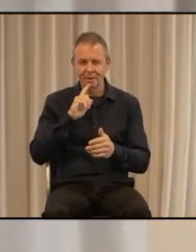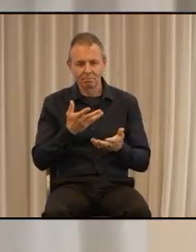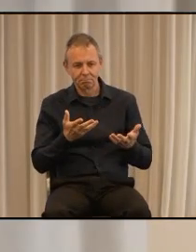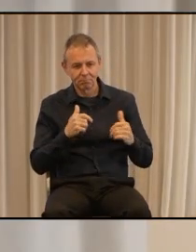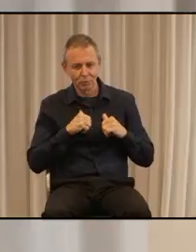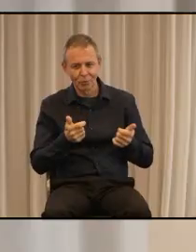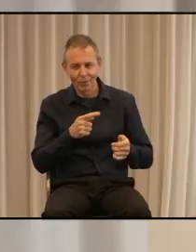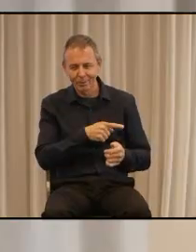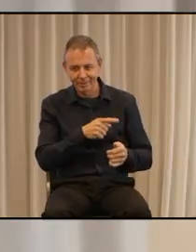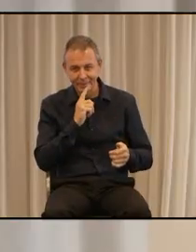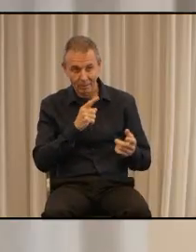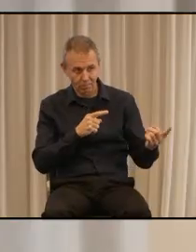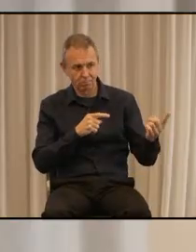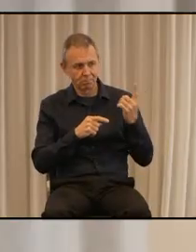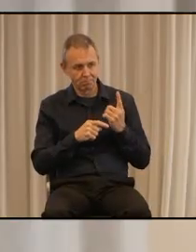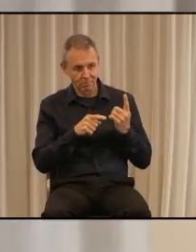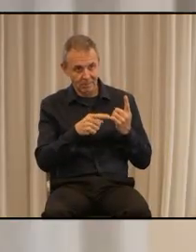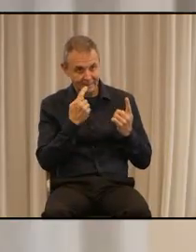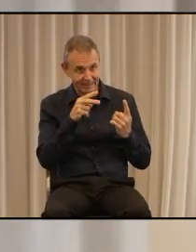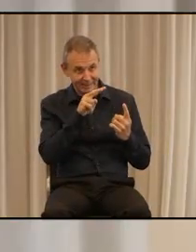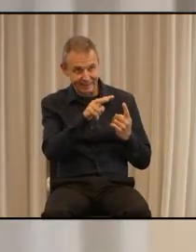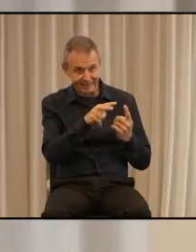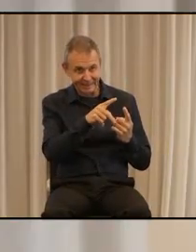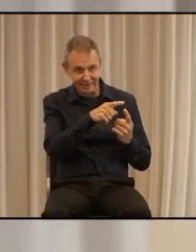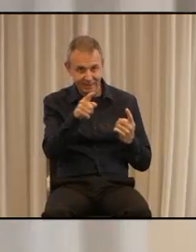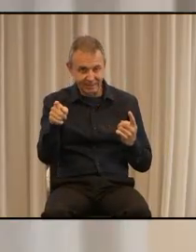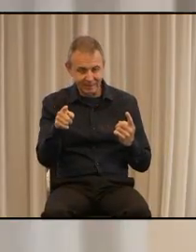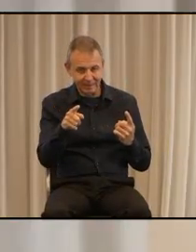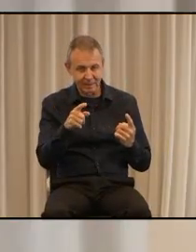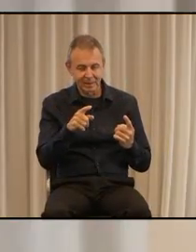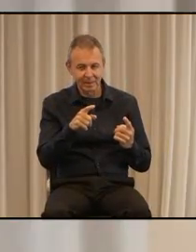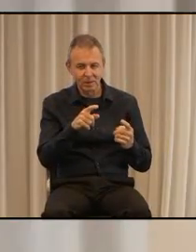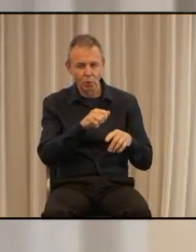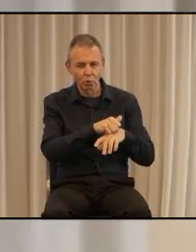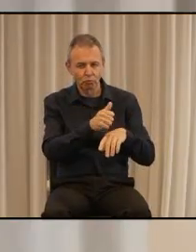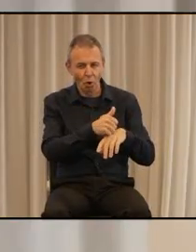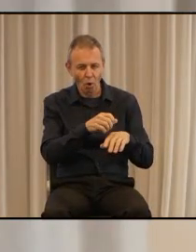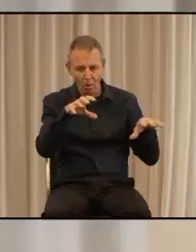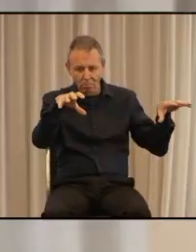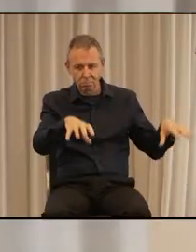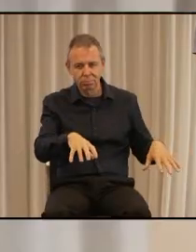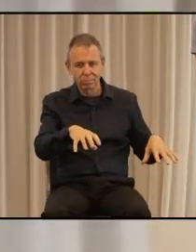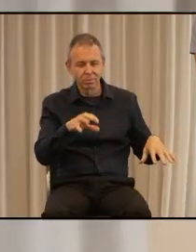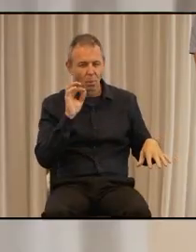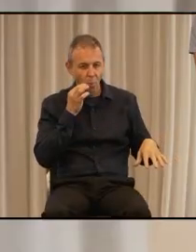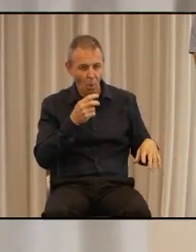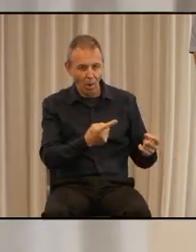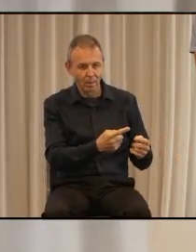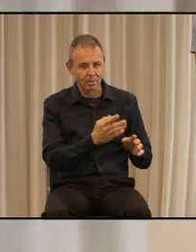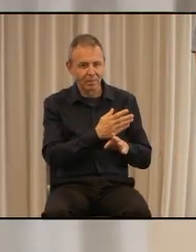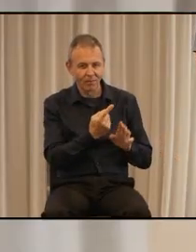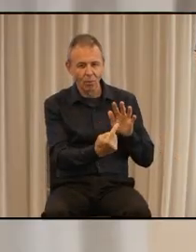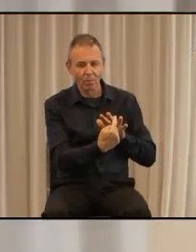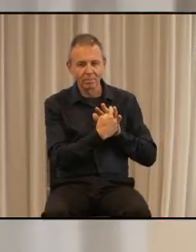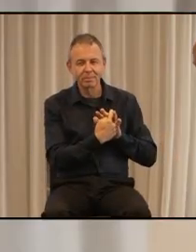said, "On your way into my shop, did you see those two big whitewashed stones on each side of the door you walk through? Well,